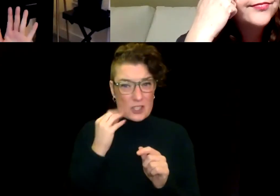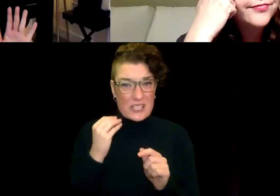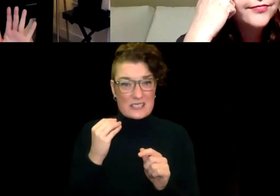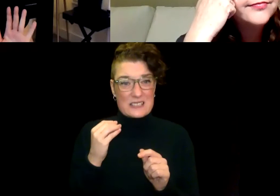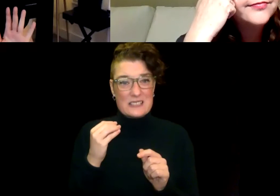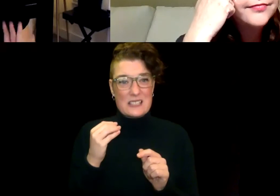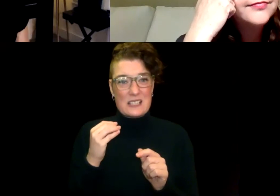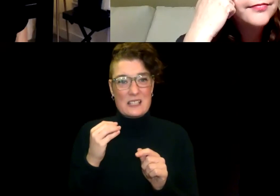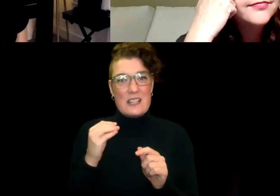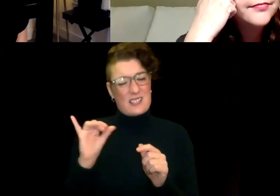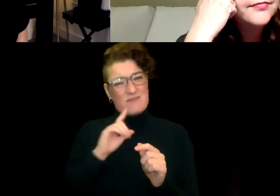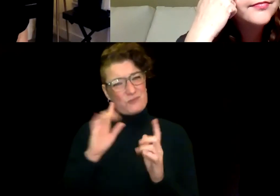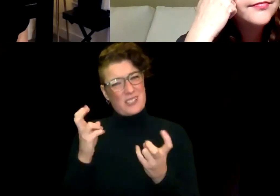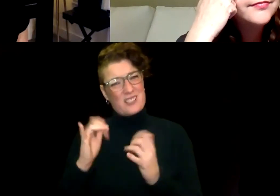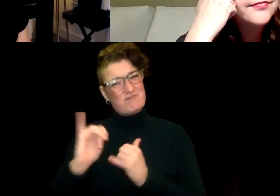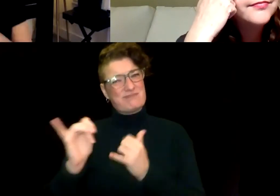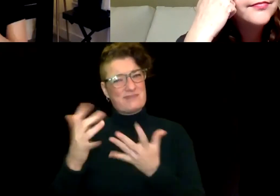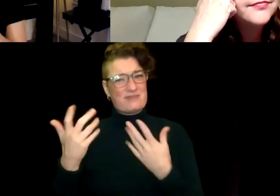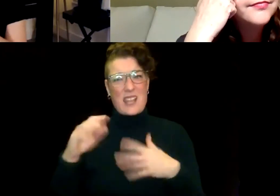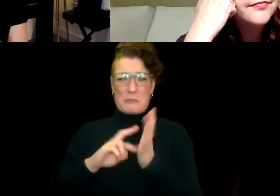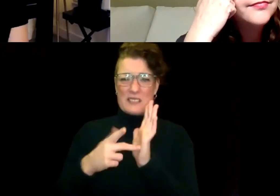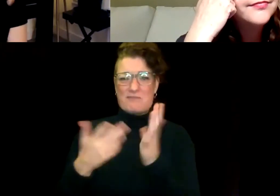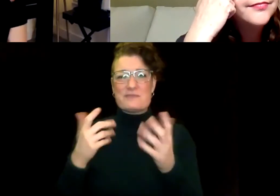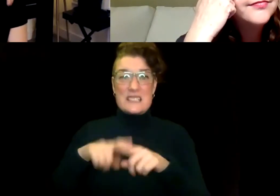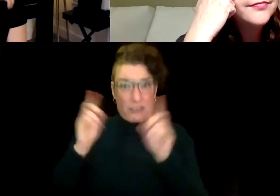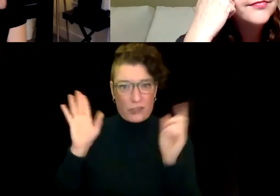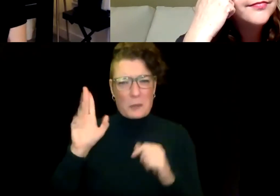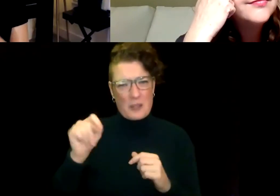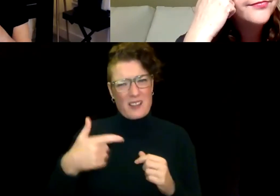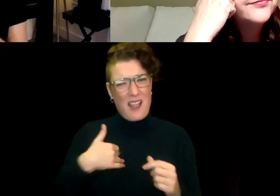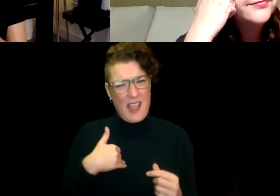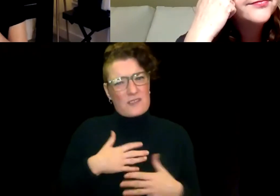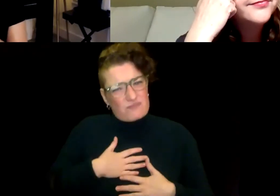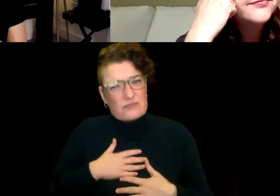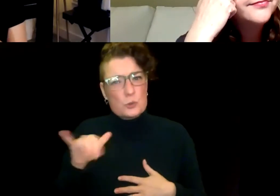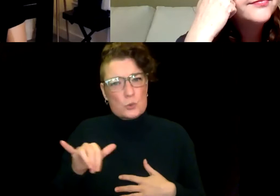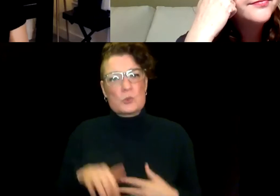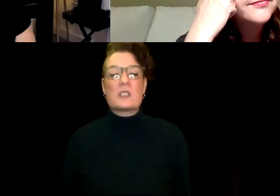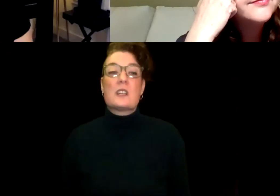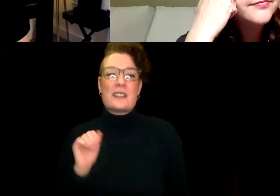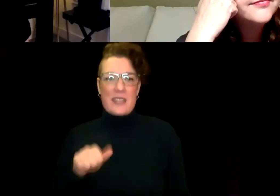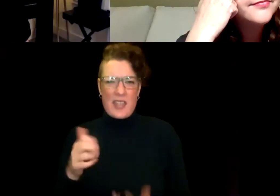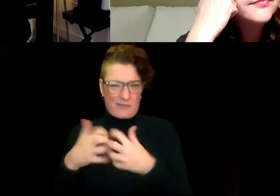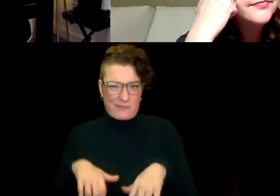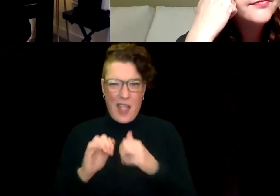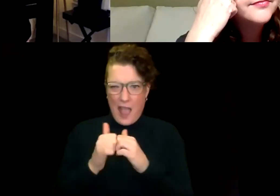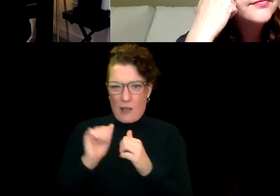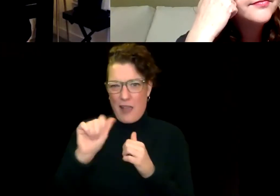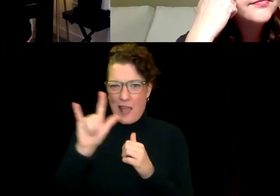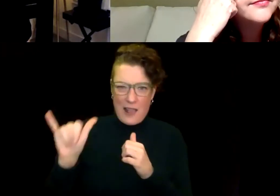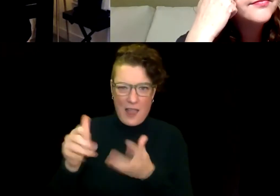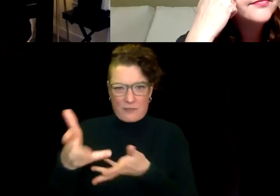the same coin. And so I do think there's allyship to find there too, but we kind of have to organize ourselves. And